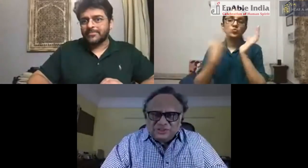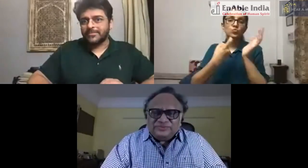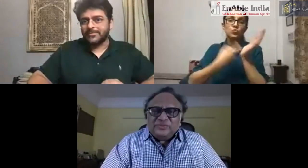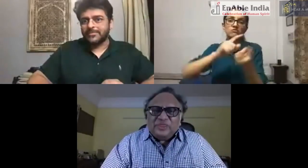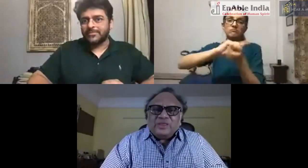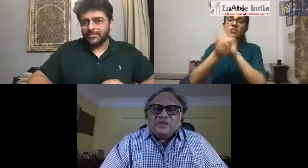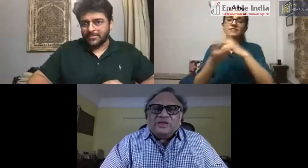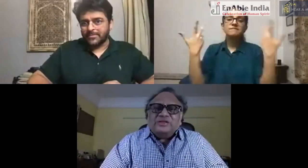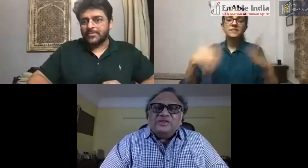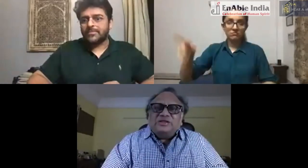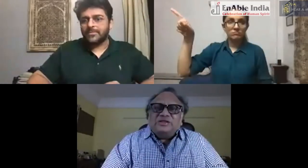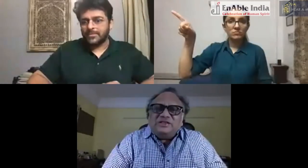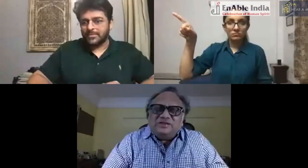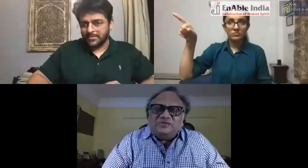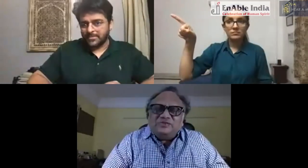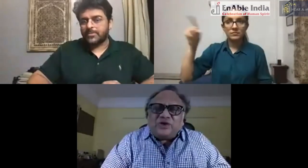rules